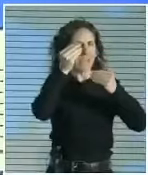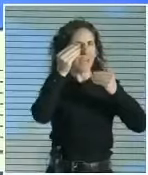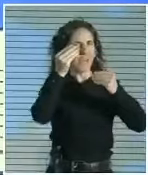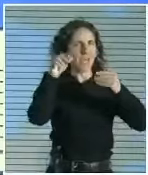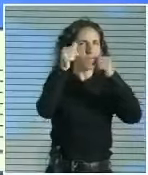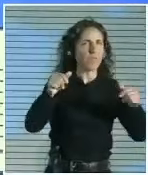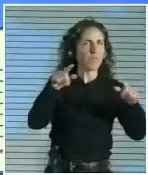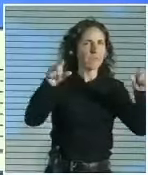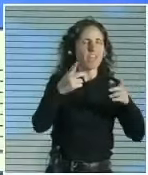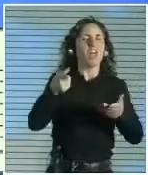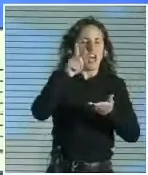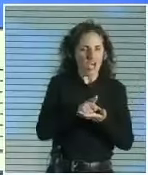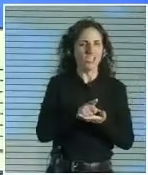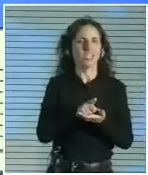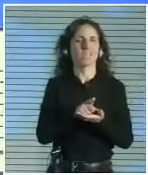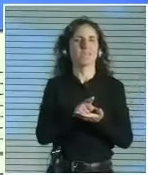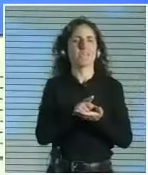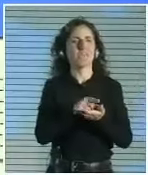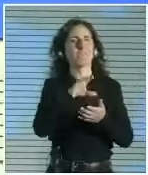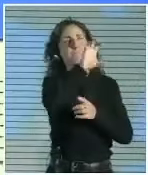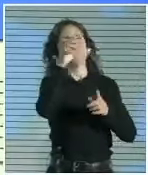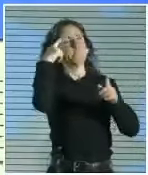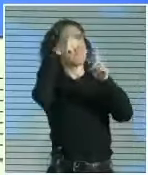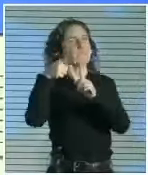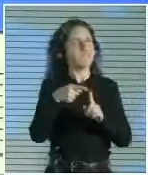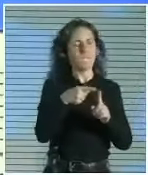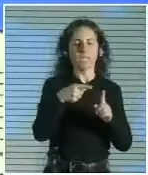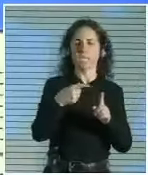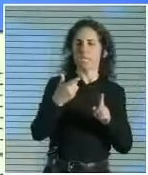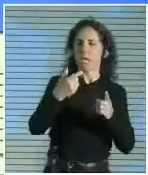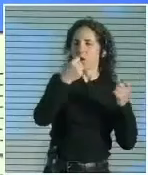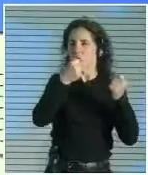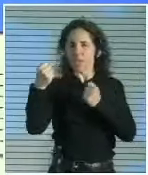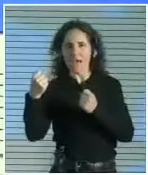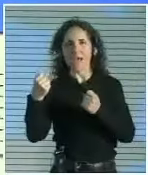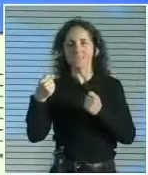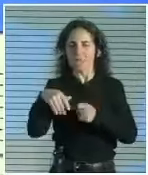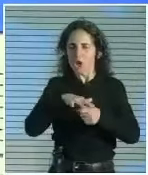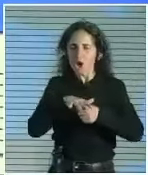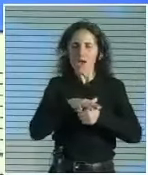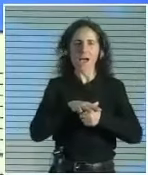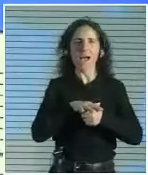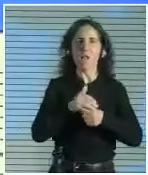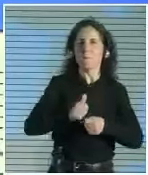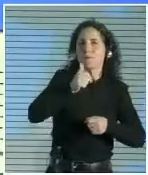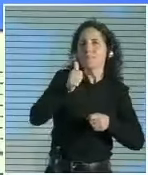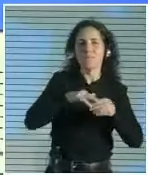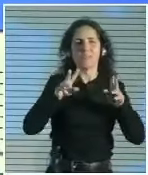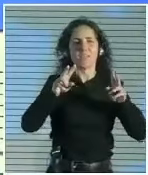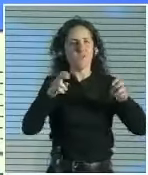Destinations, local authorities have the keys to bring on new policies, new frameworks. Once you have